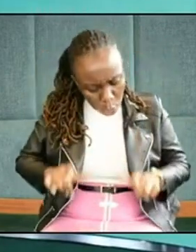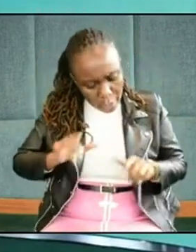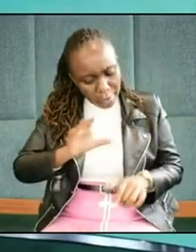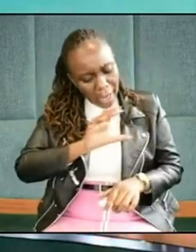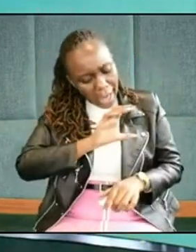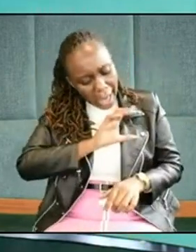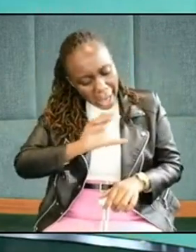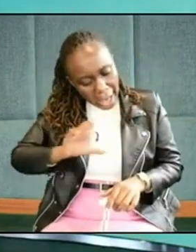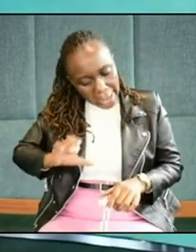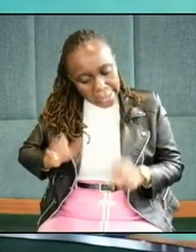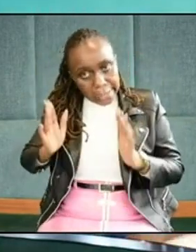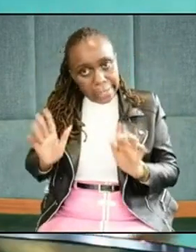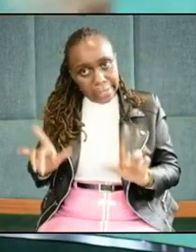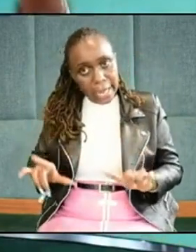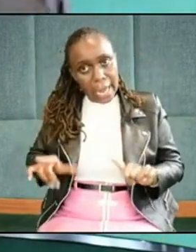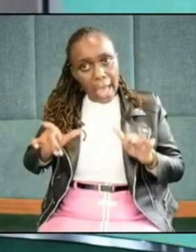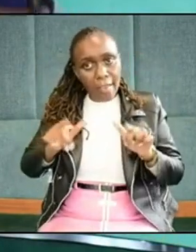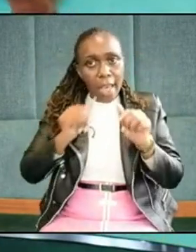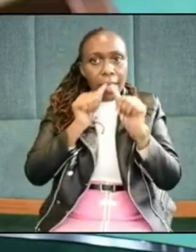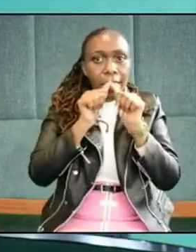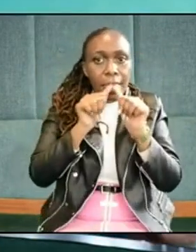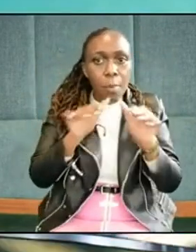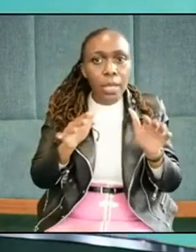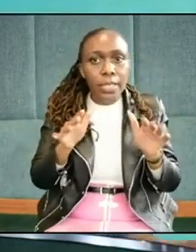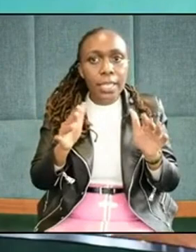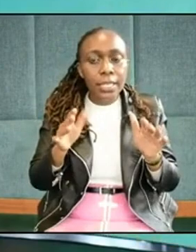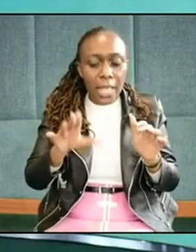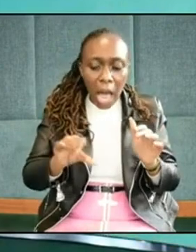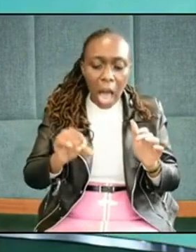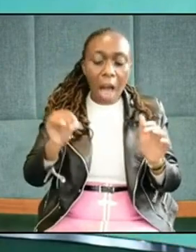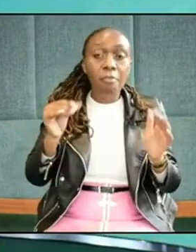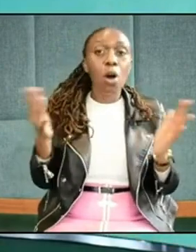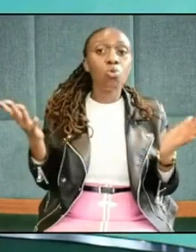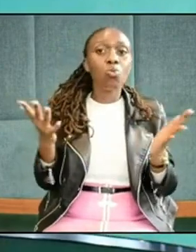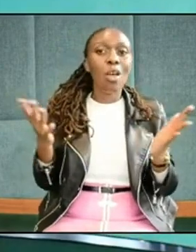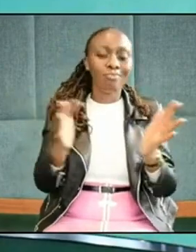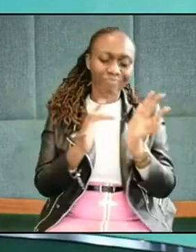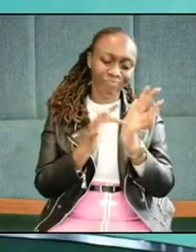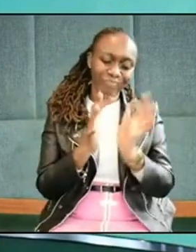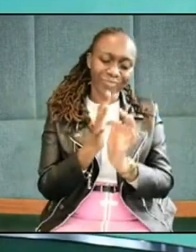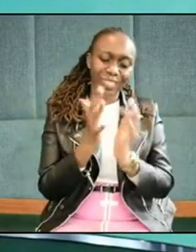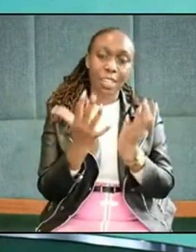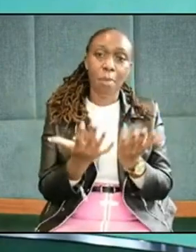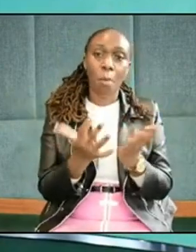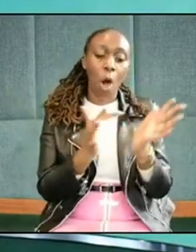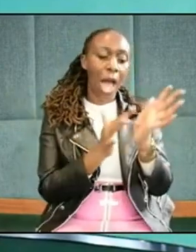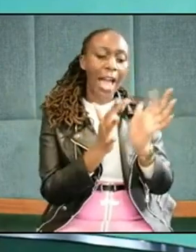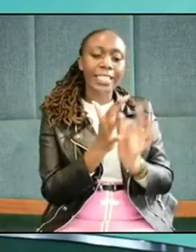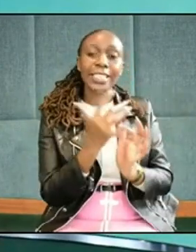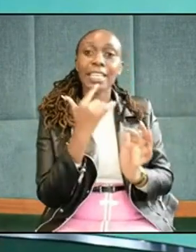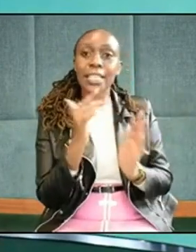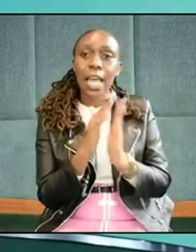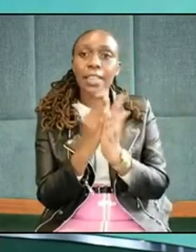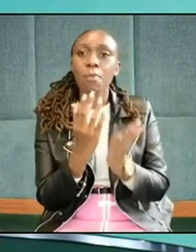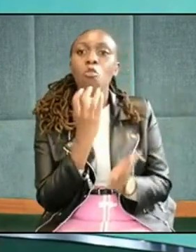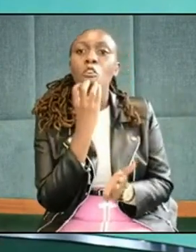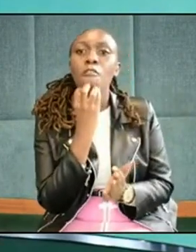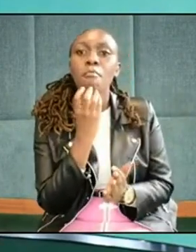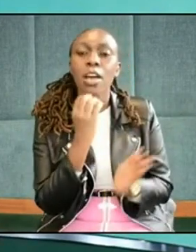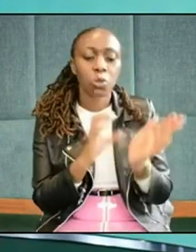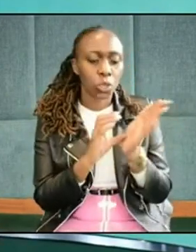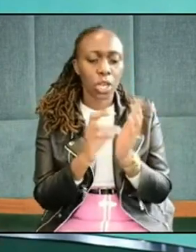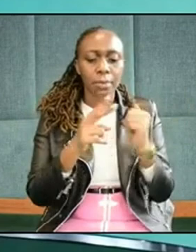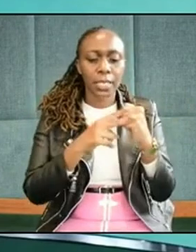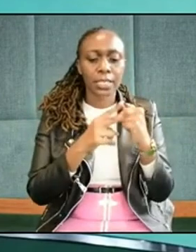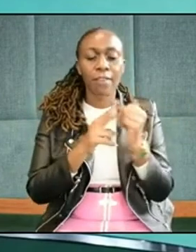Christian life, the blessings are found in the Word of God. And Jesus said in Matthew chapter 7,